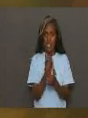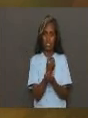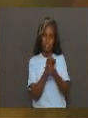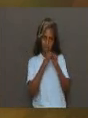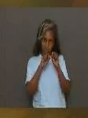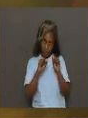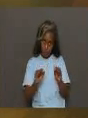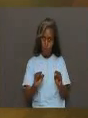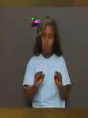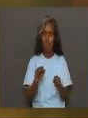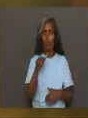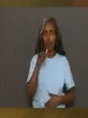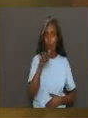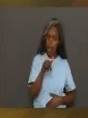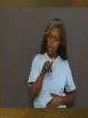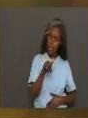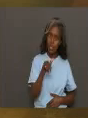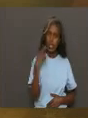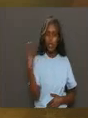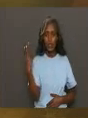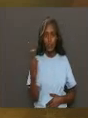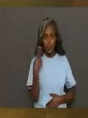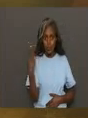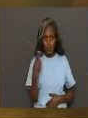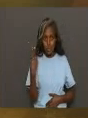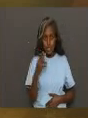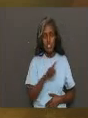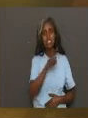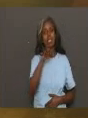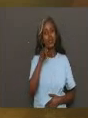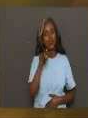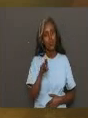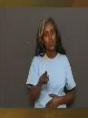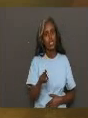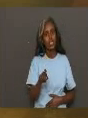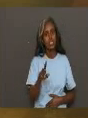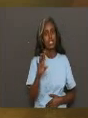solve for y using the equation